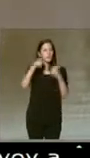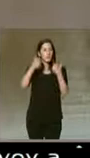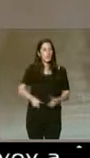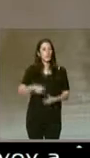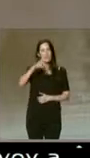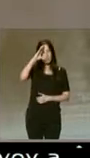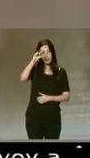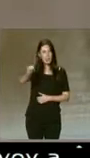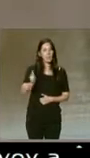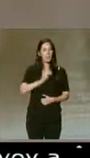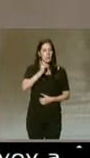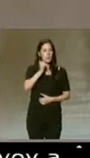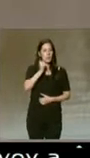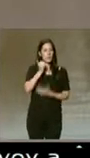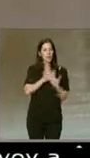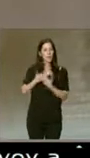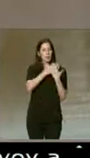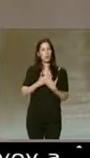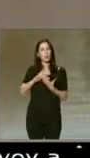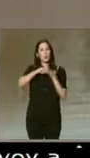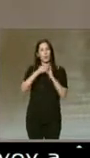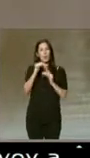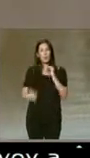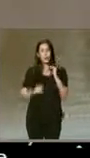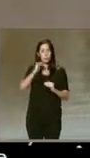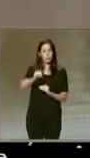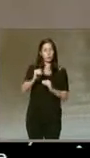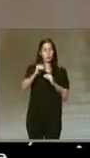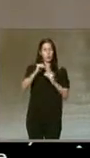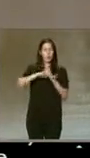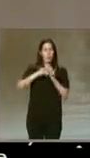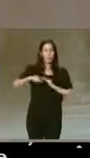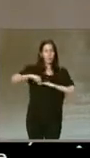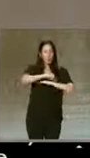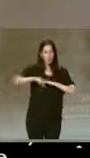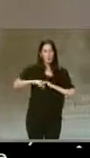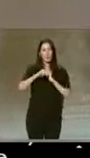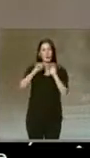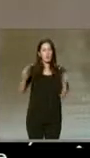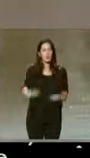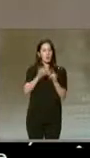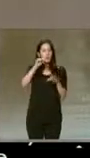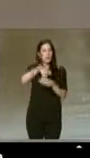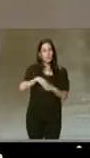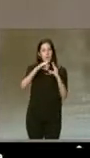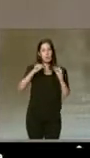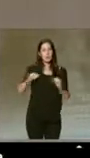part of the Artificial Intelligence Department of the university, the IT